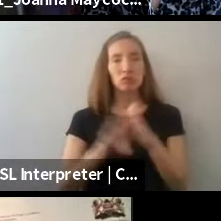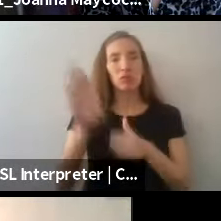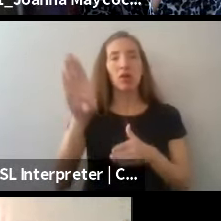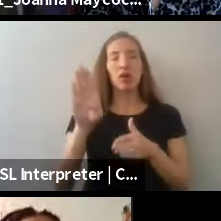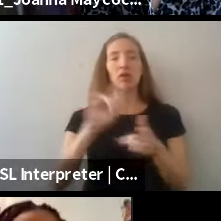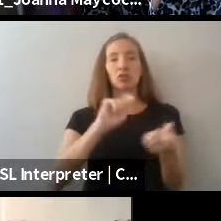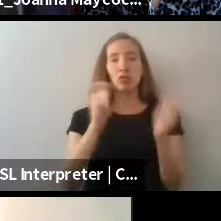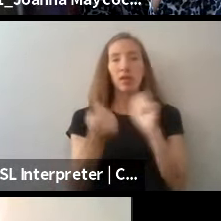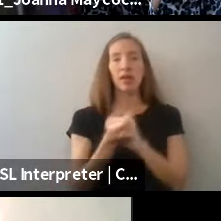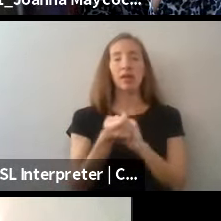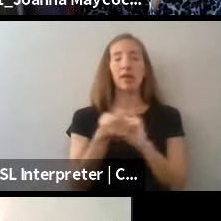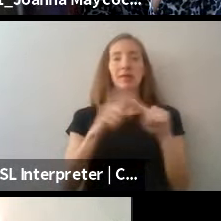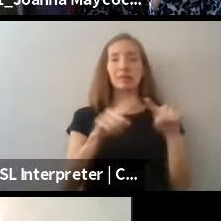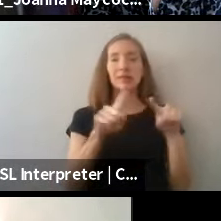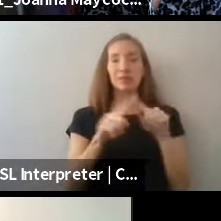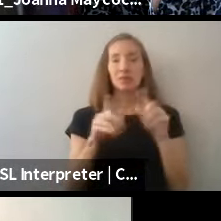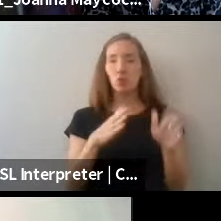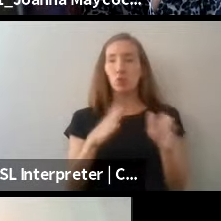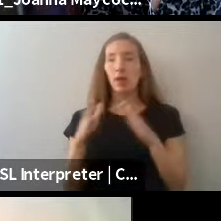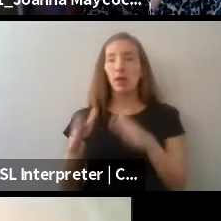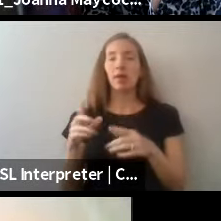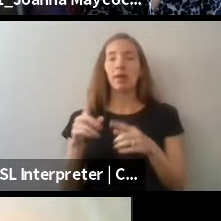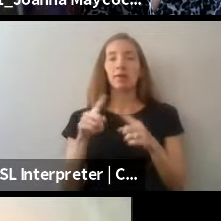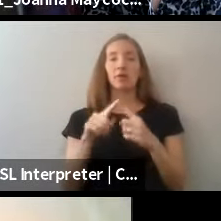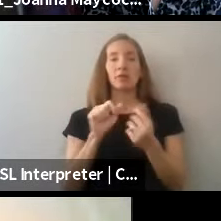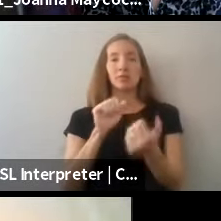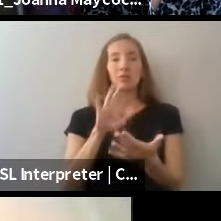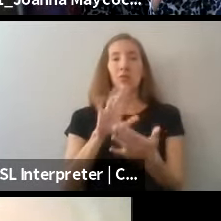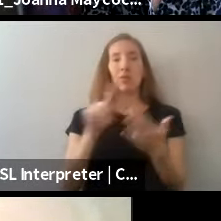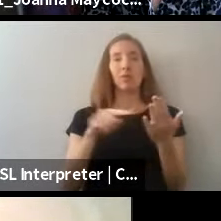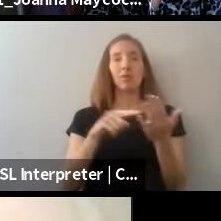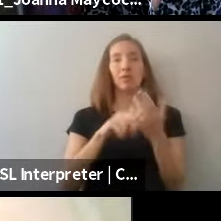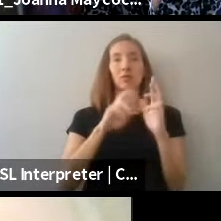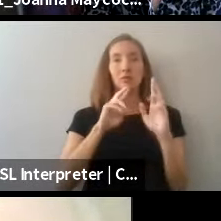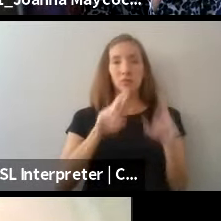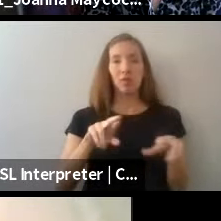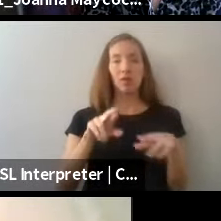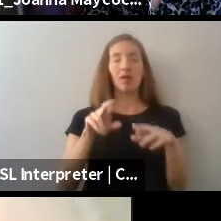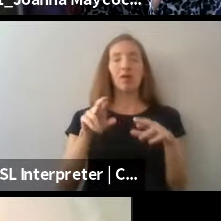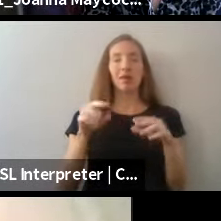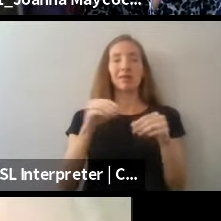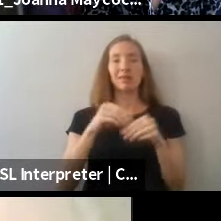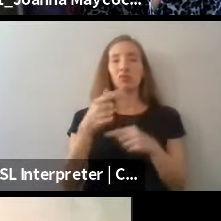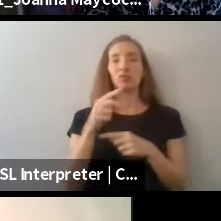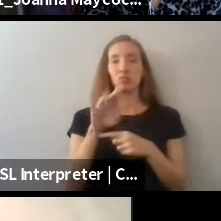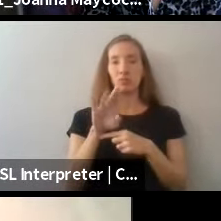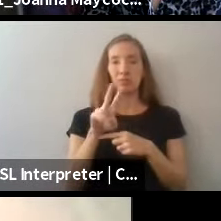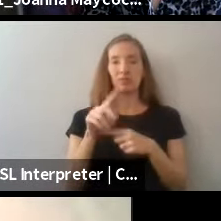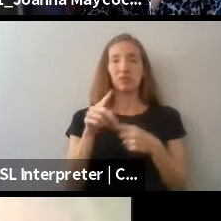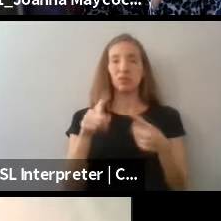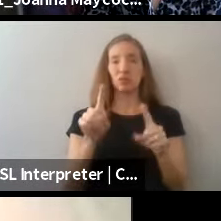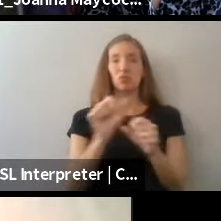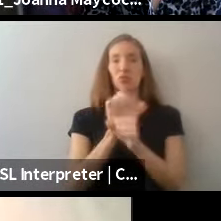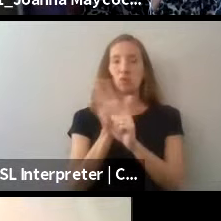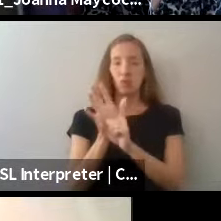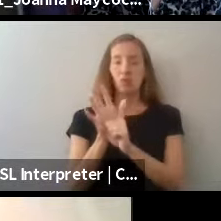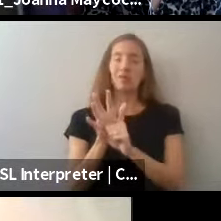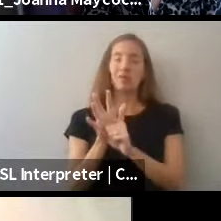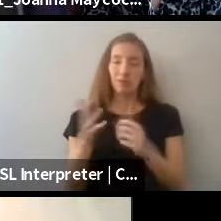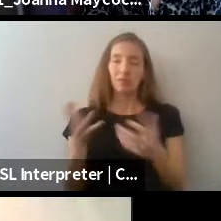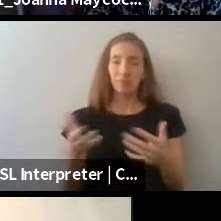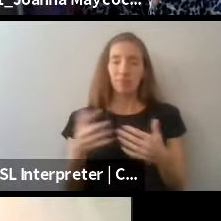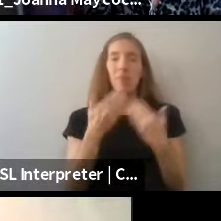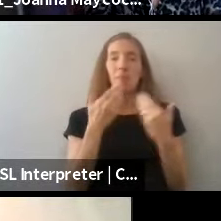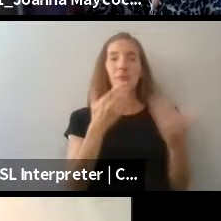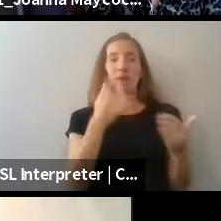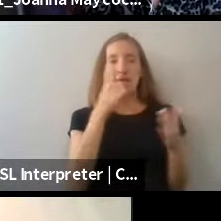tactical ways to addressing the prevention and response to gender-based violence and COVID-19 is materialized. Thank you for